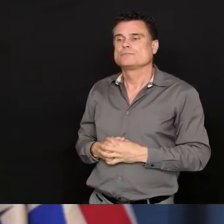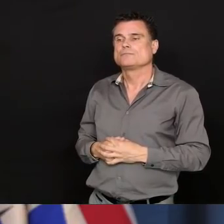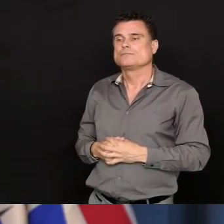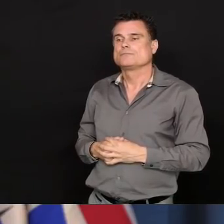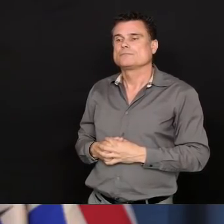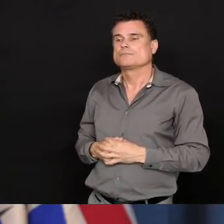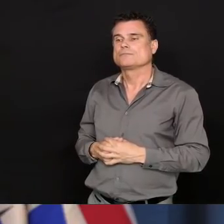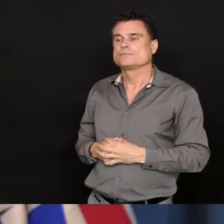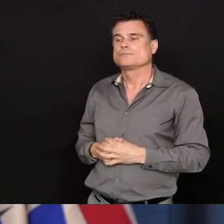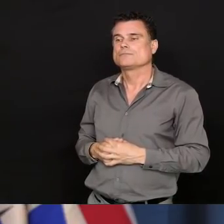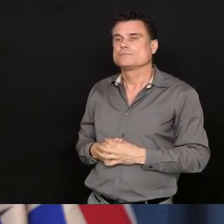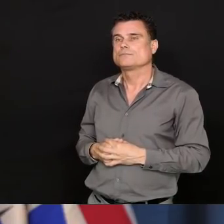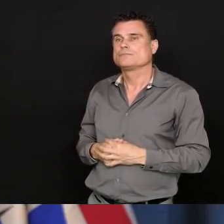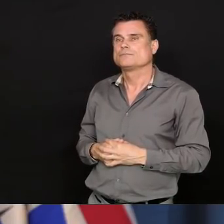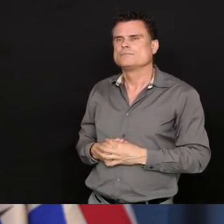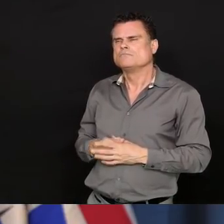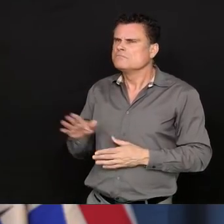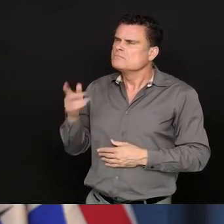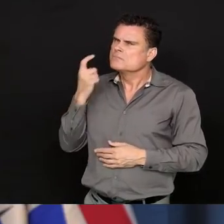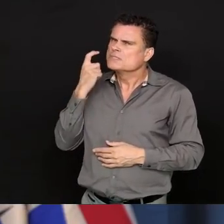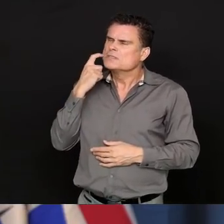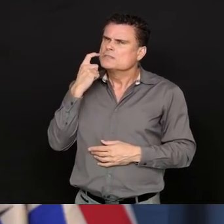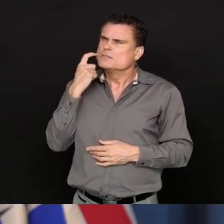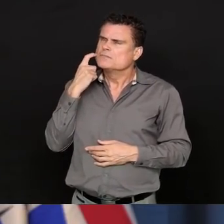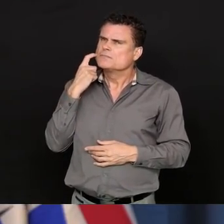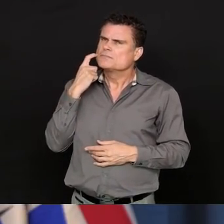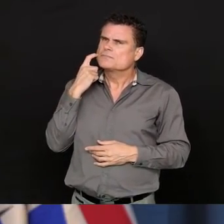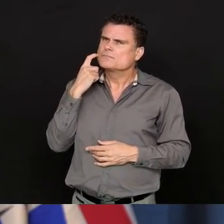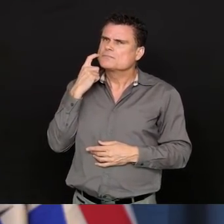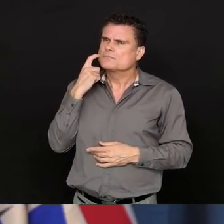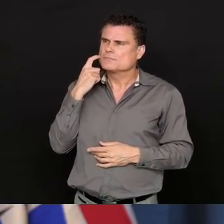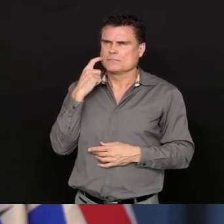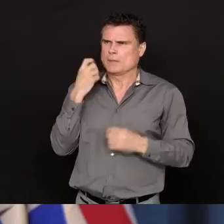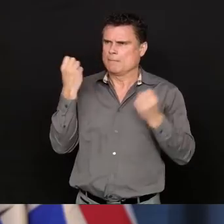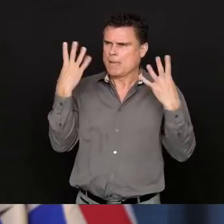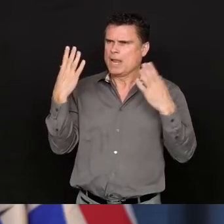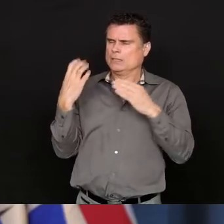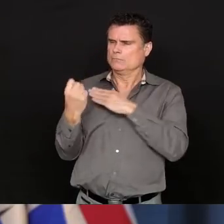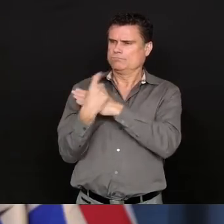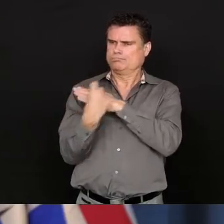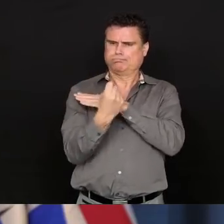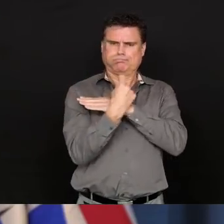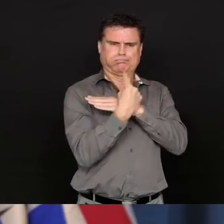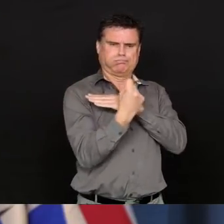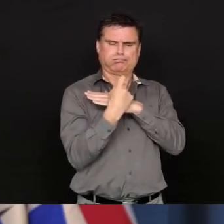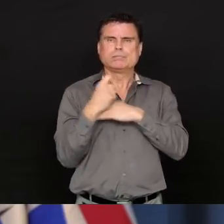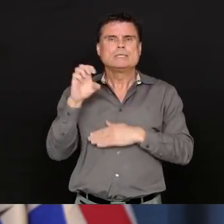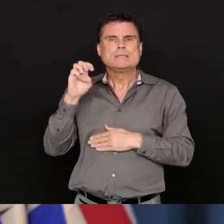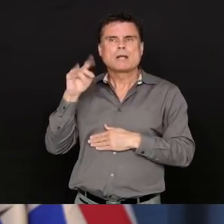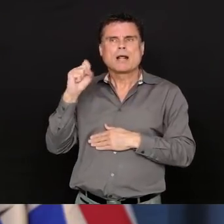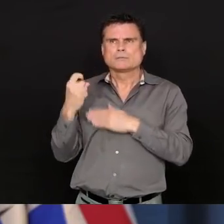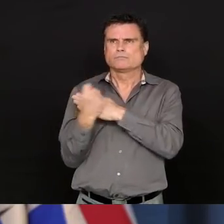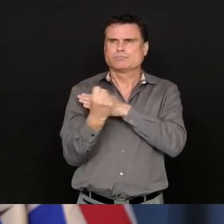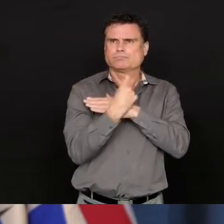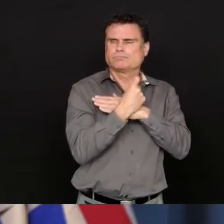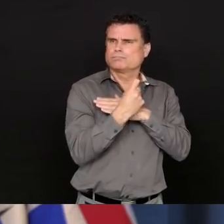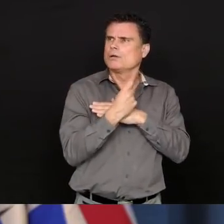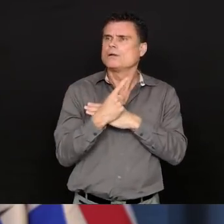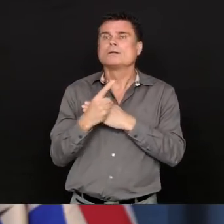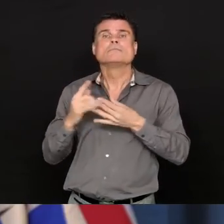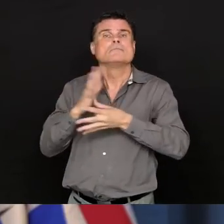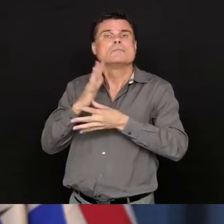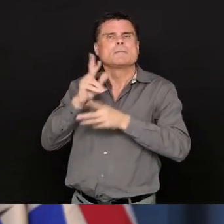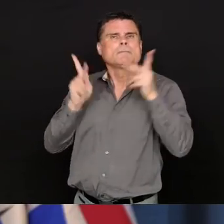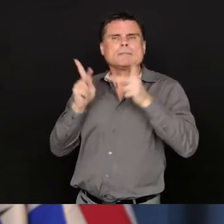a whole bunch of emails on one subject. We all get emails asking us to ask you a particular question, but suddenly people want to know, at this point in the outbreak, in